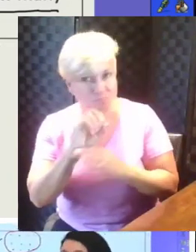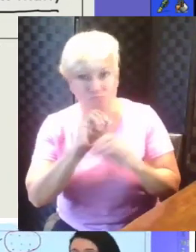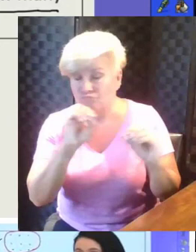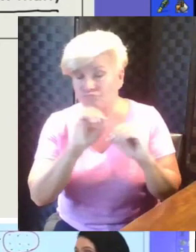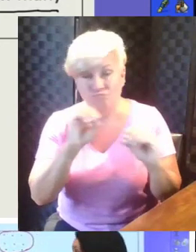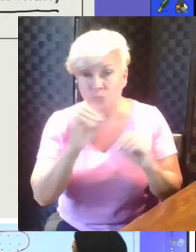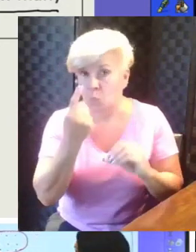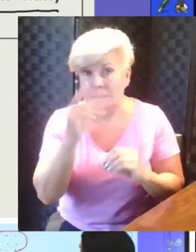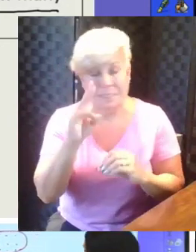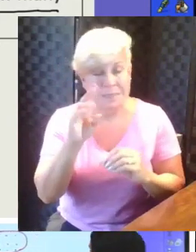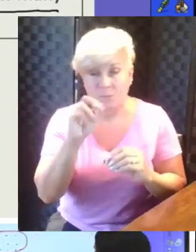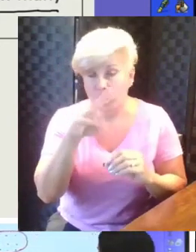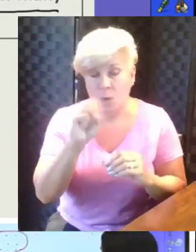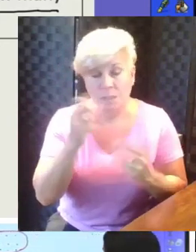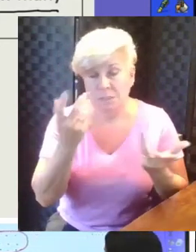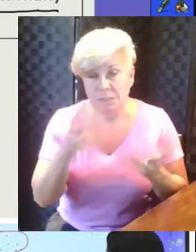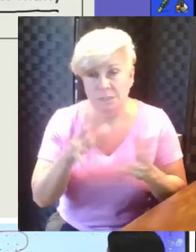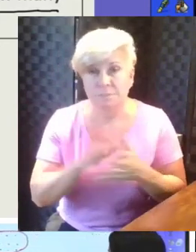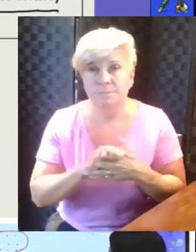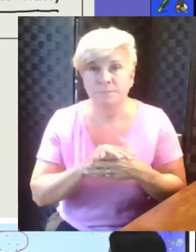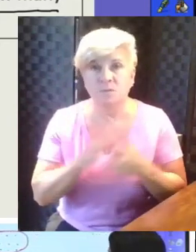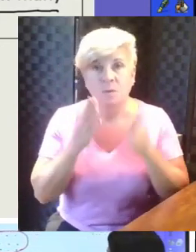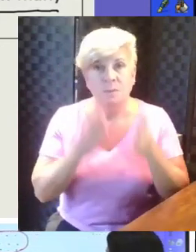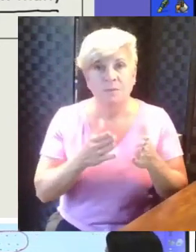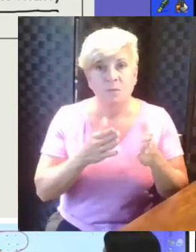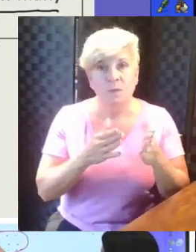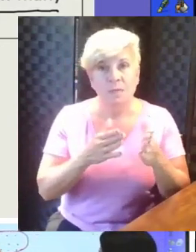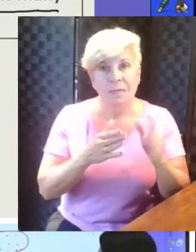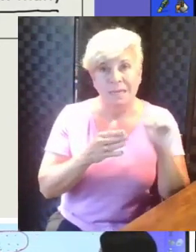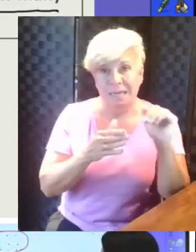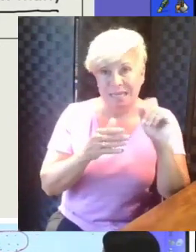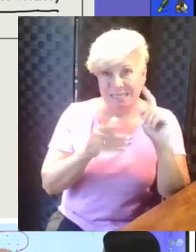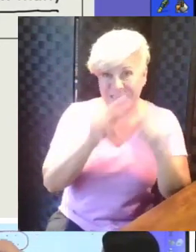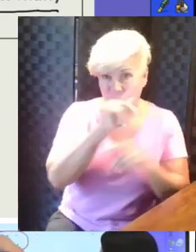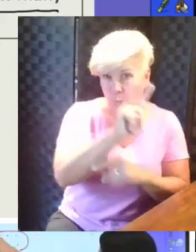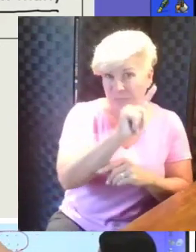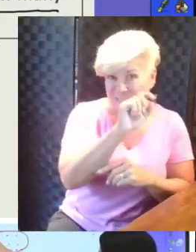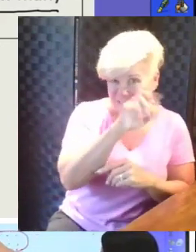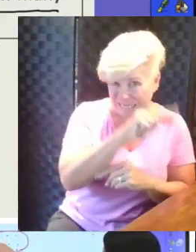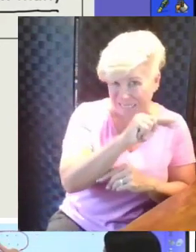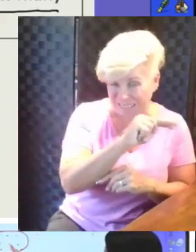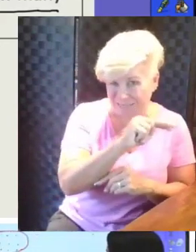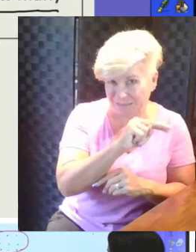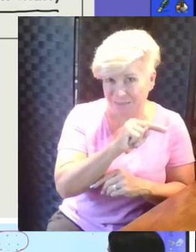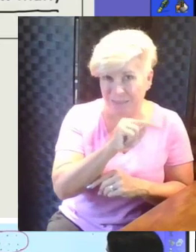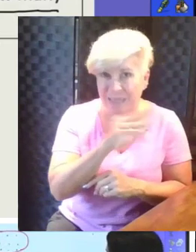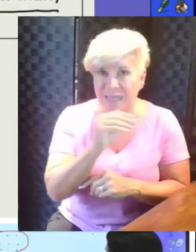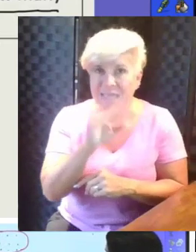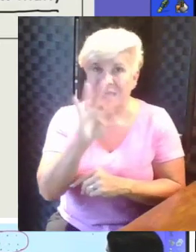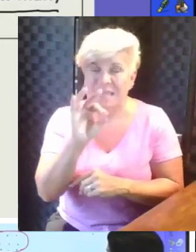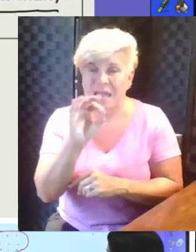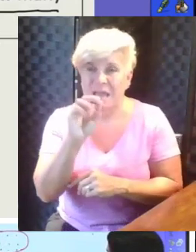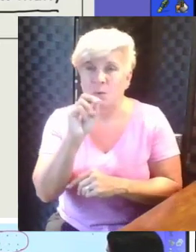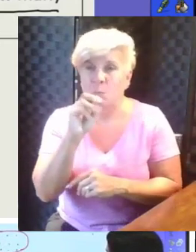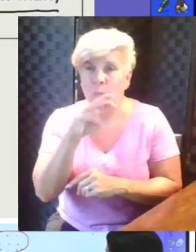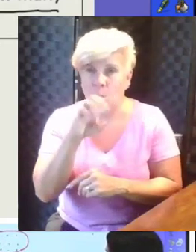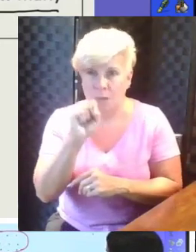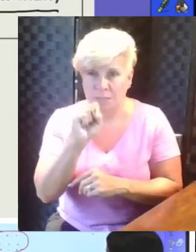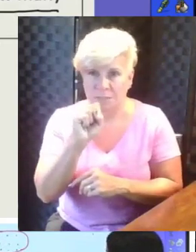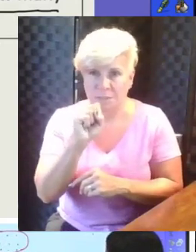No, just 7 ones. So I'm left with a 10 and 9